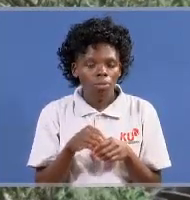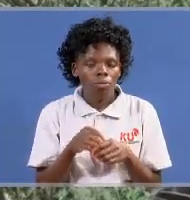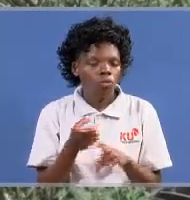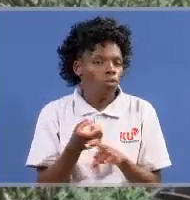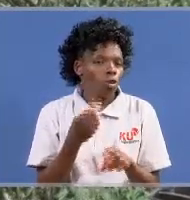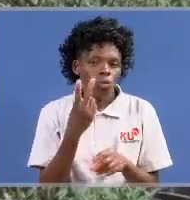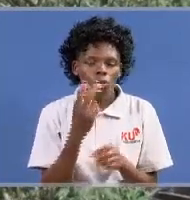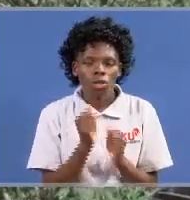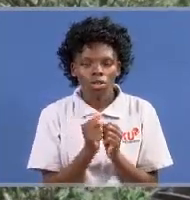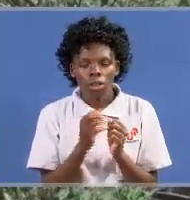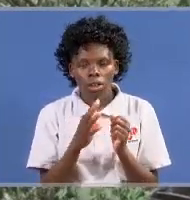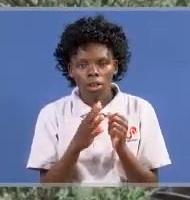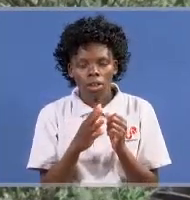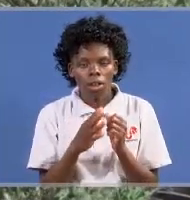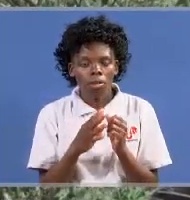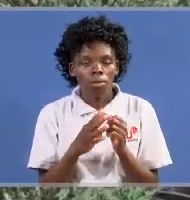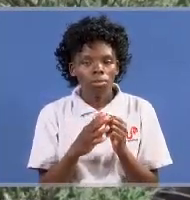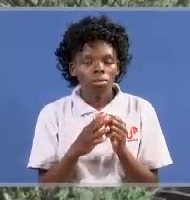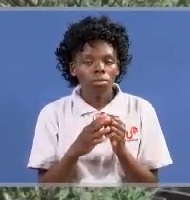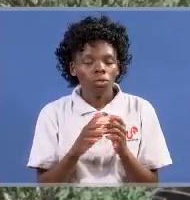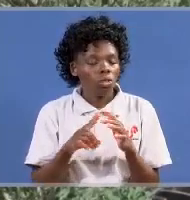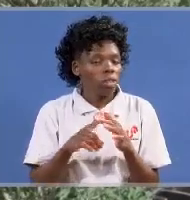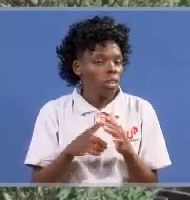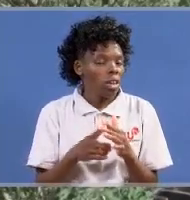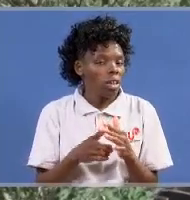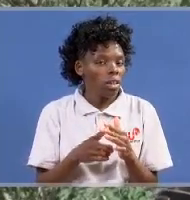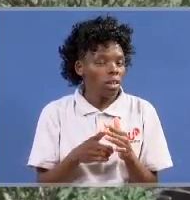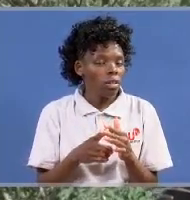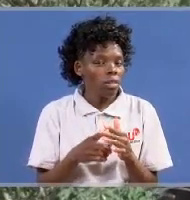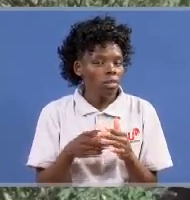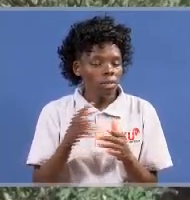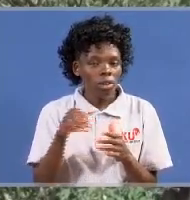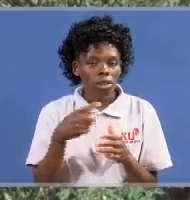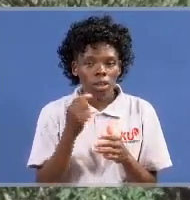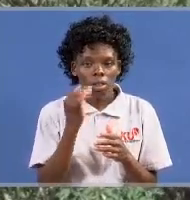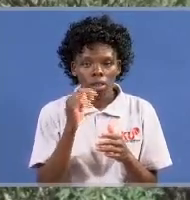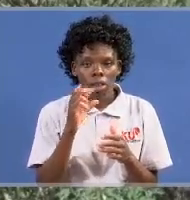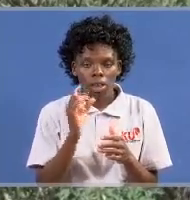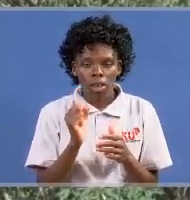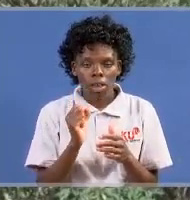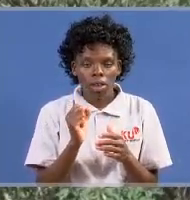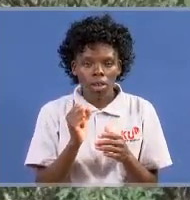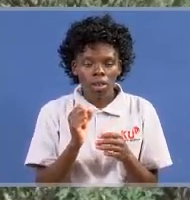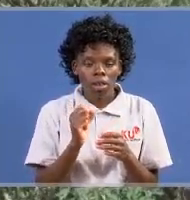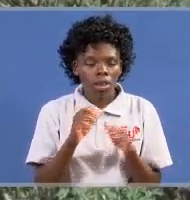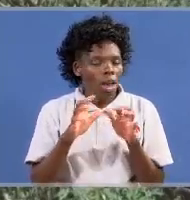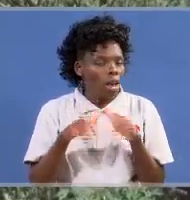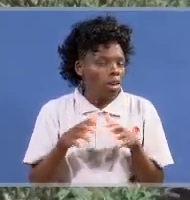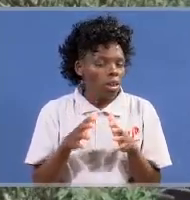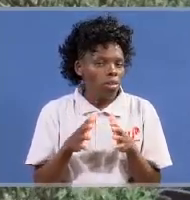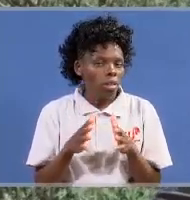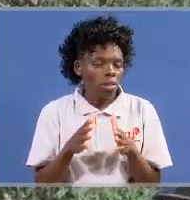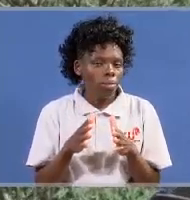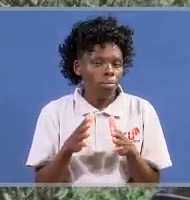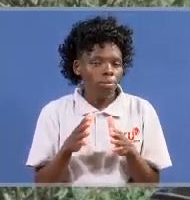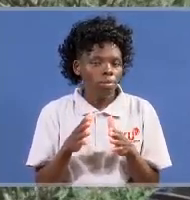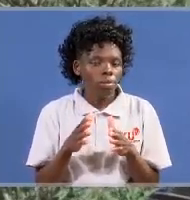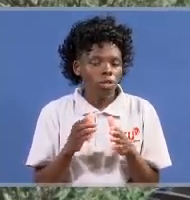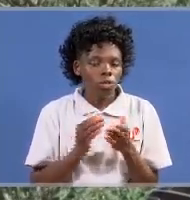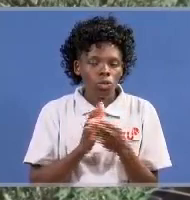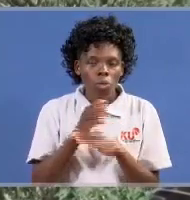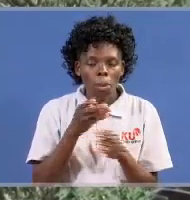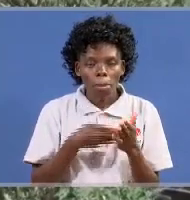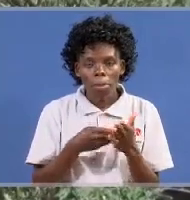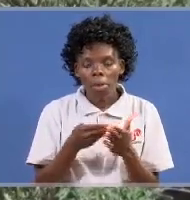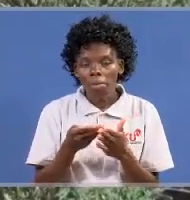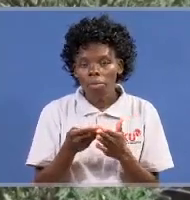the 2009 drought, they have started financing what we call sustainable agriculture in the upper catchment through a payment